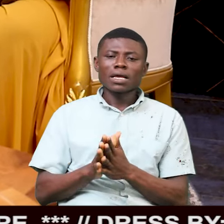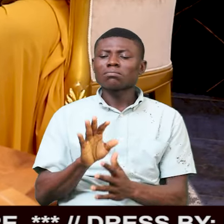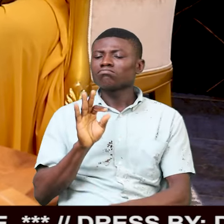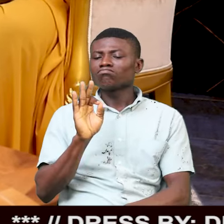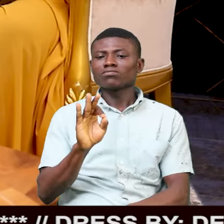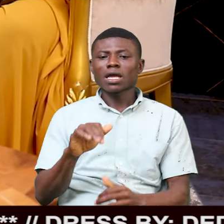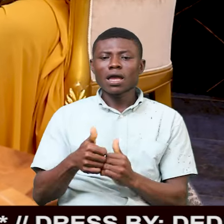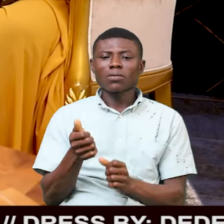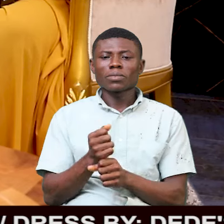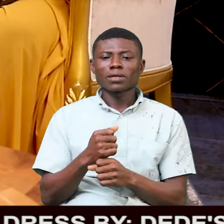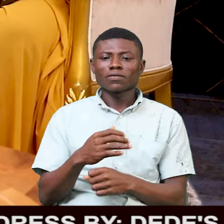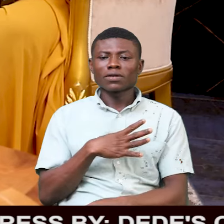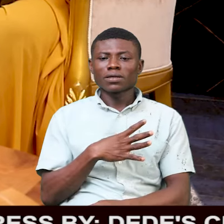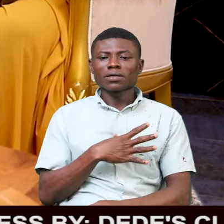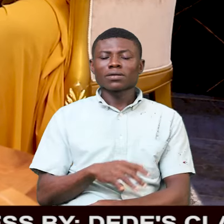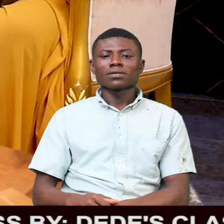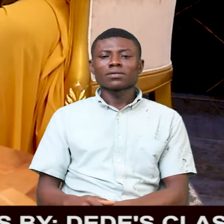emutimi ye ni ye.